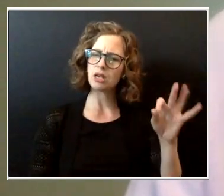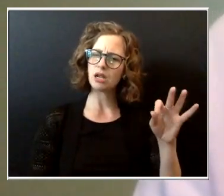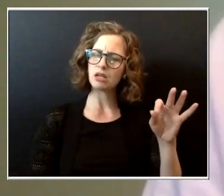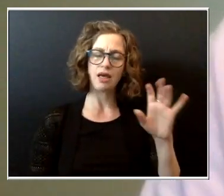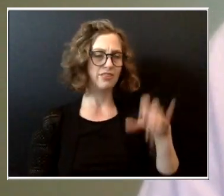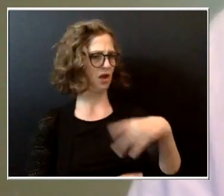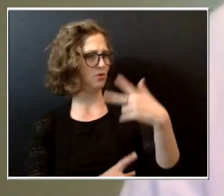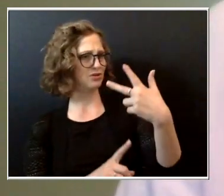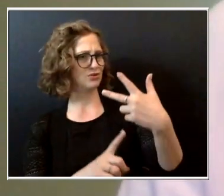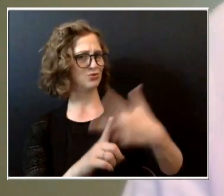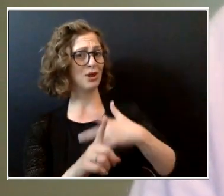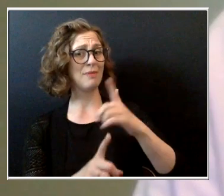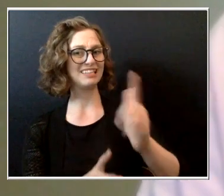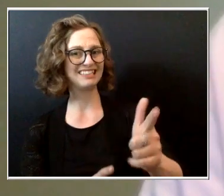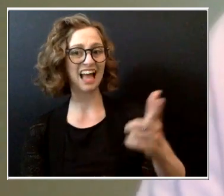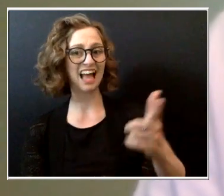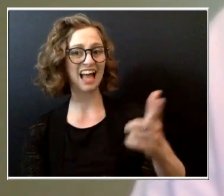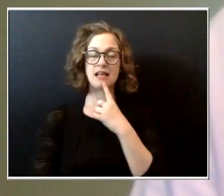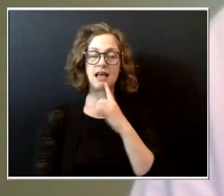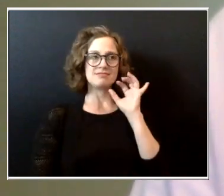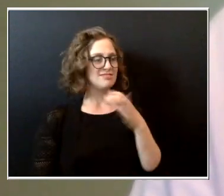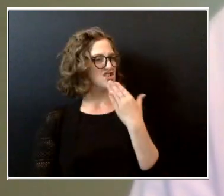date. And